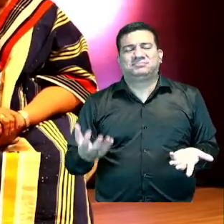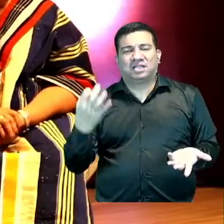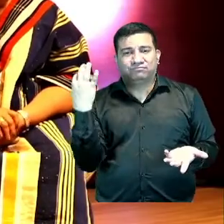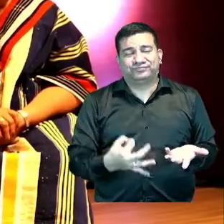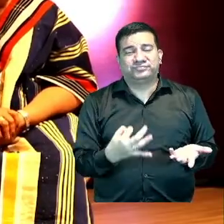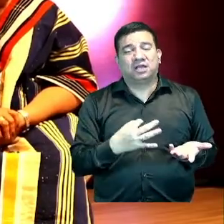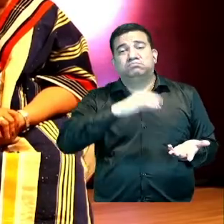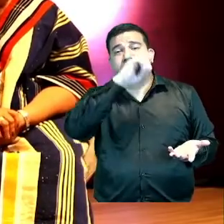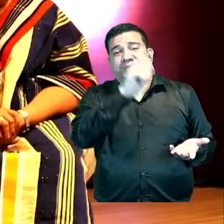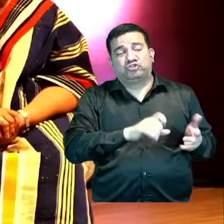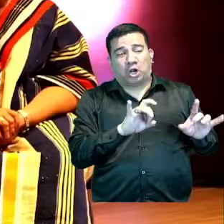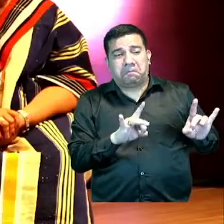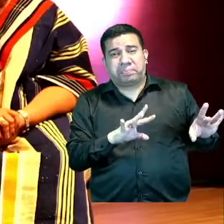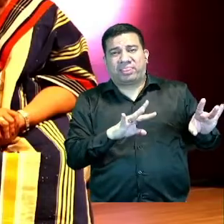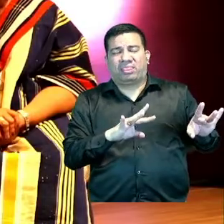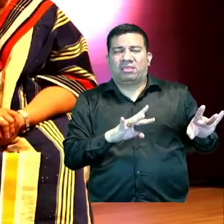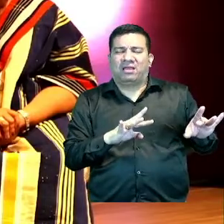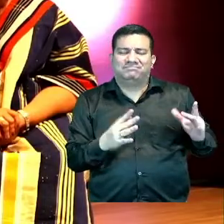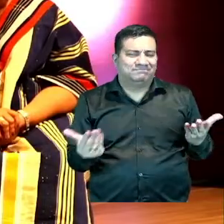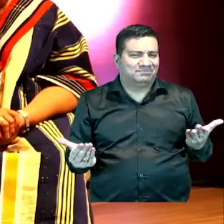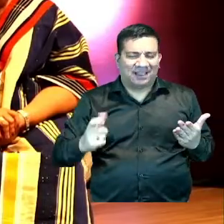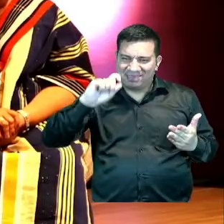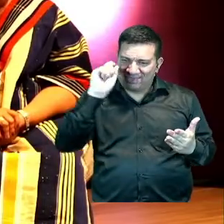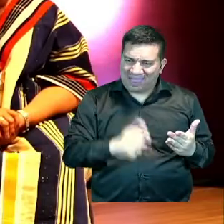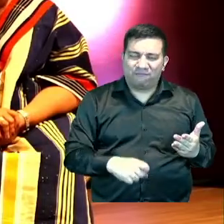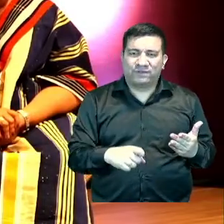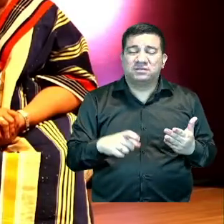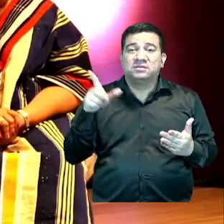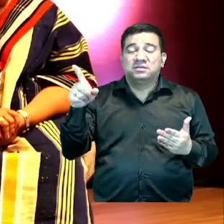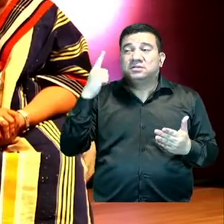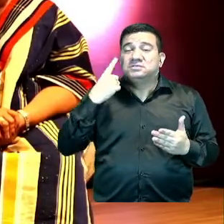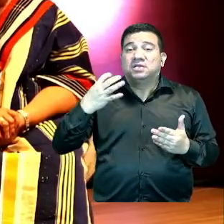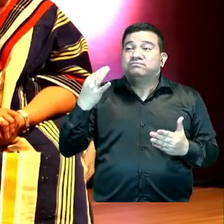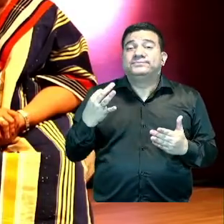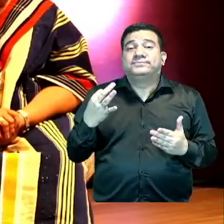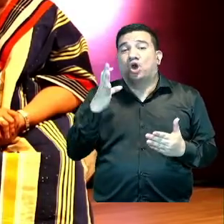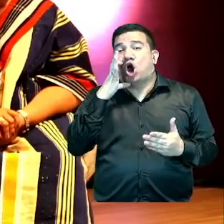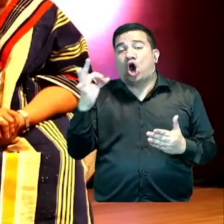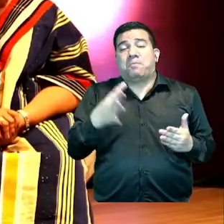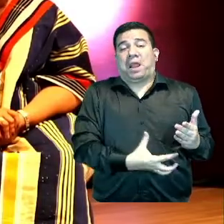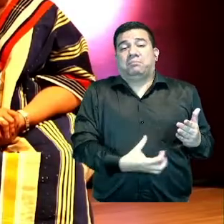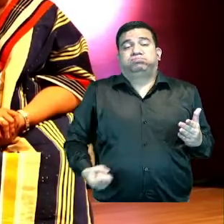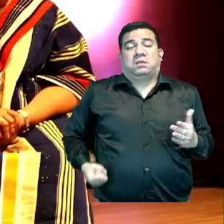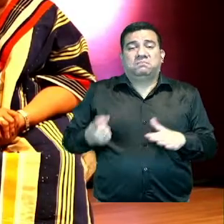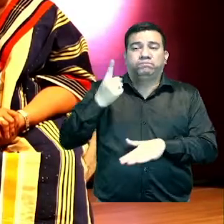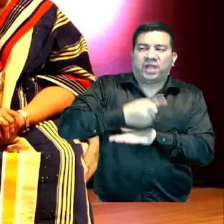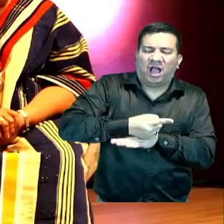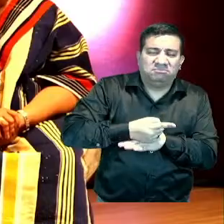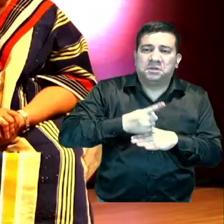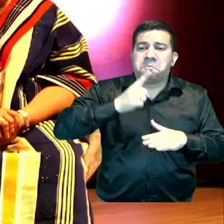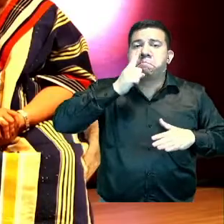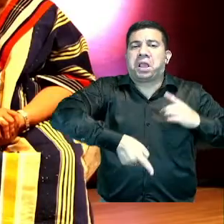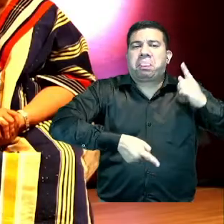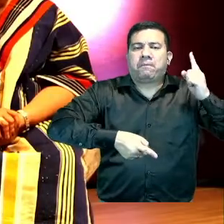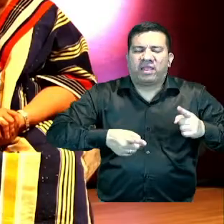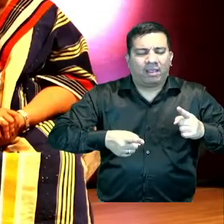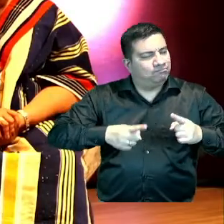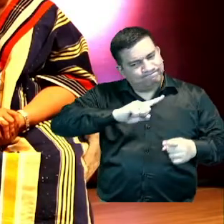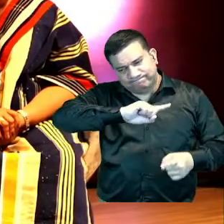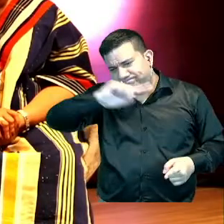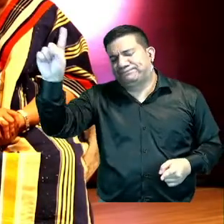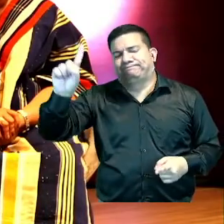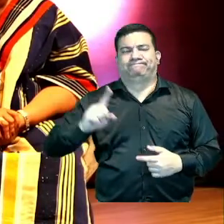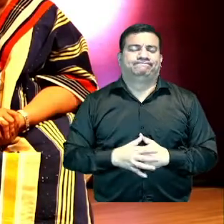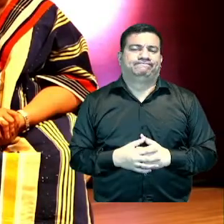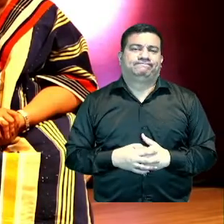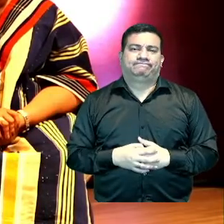The struggle against the neoliberal model needs to be anti-chauvinistic or it won't be effective.